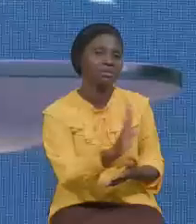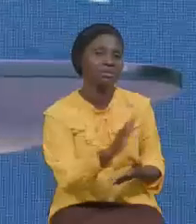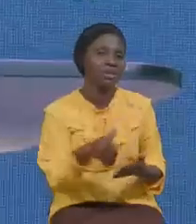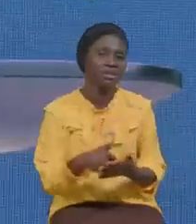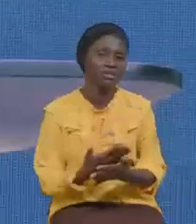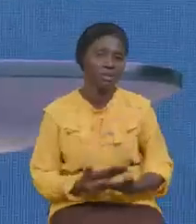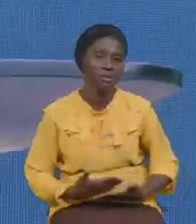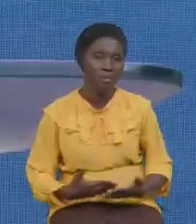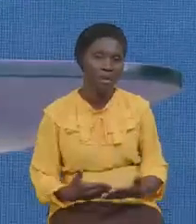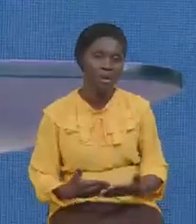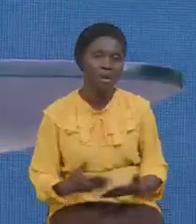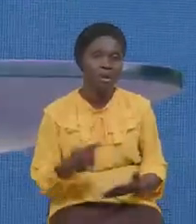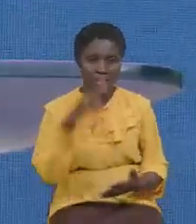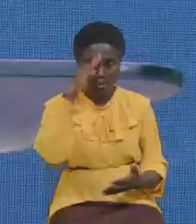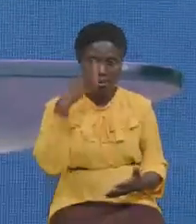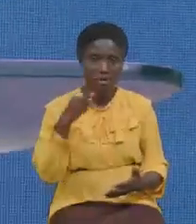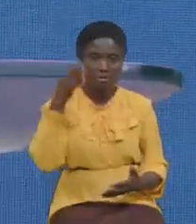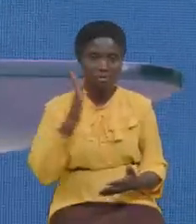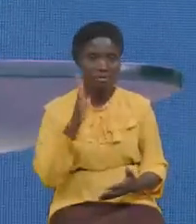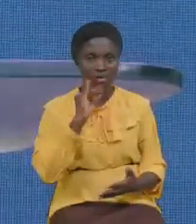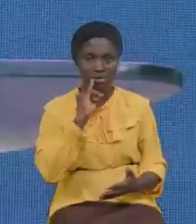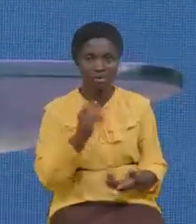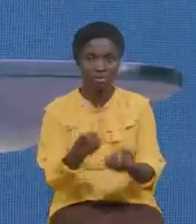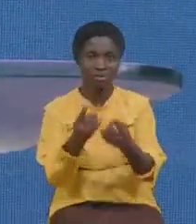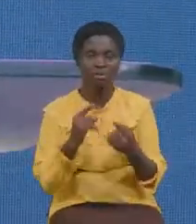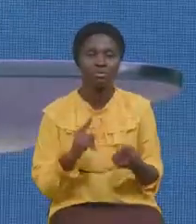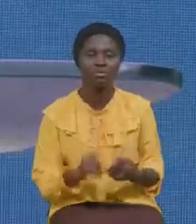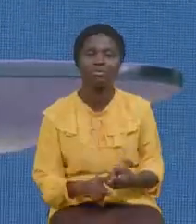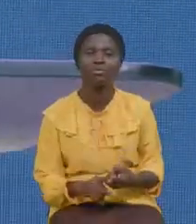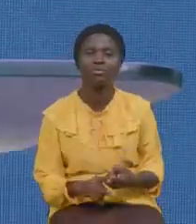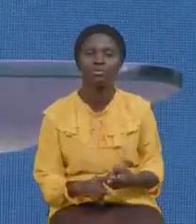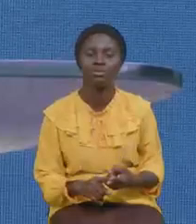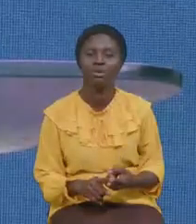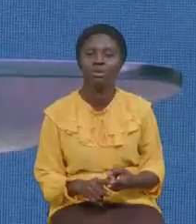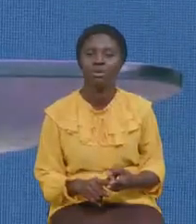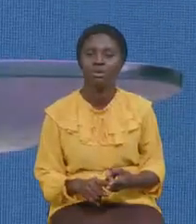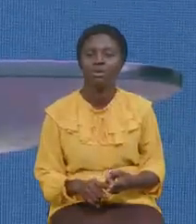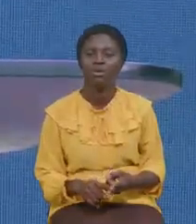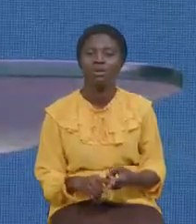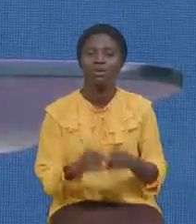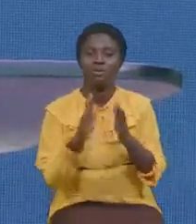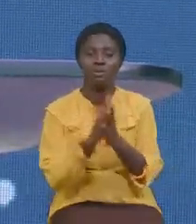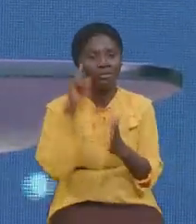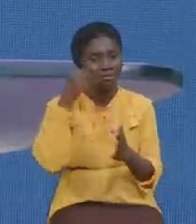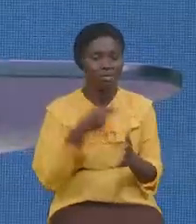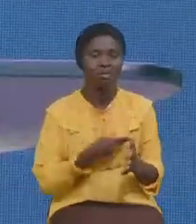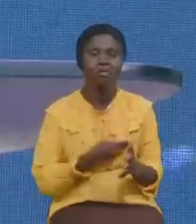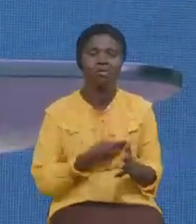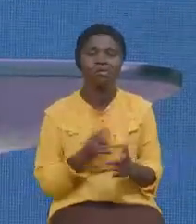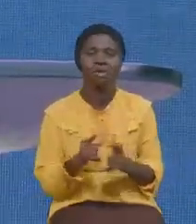to us, with the celebration we are celebrating, great things the Lord has done for these 2 years.